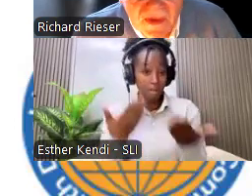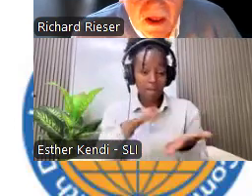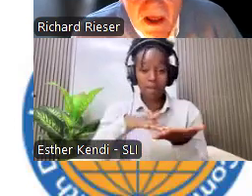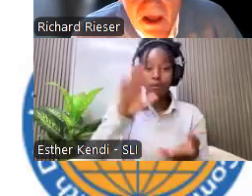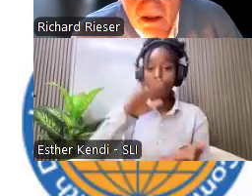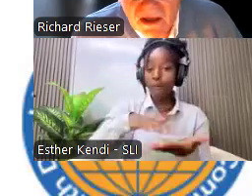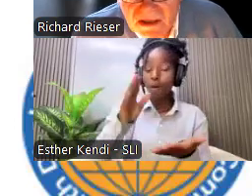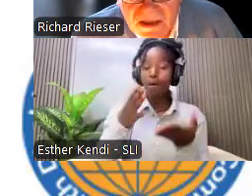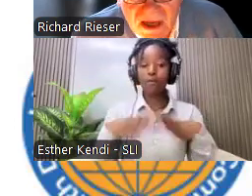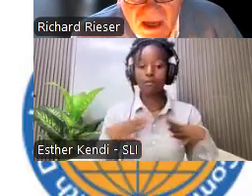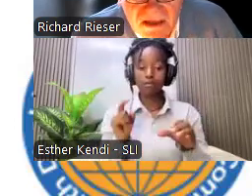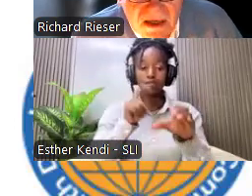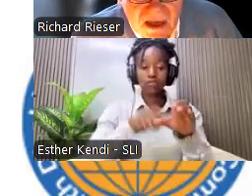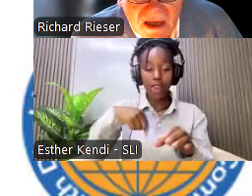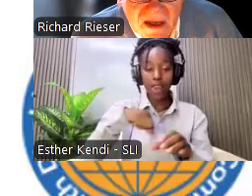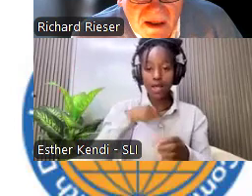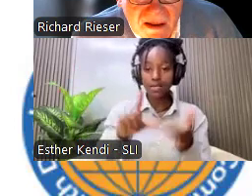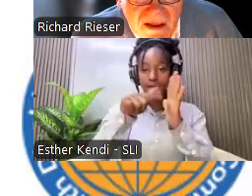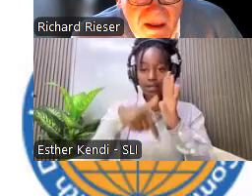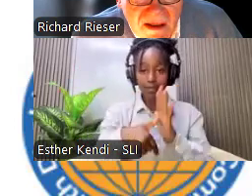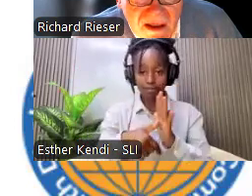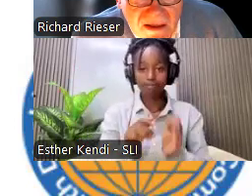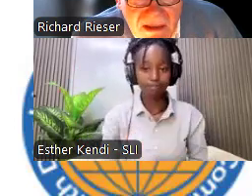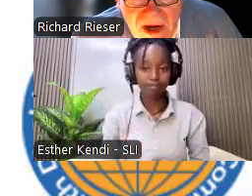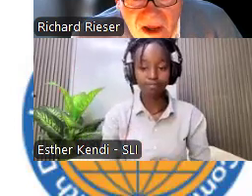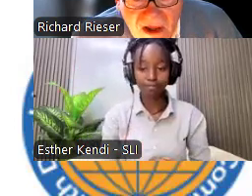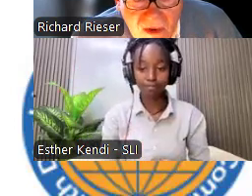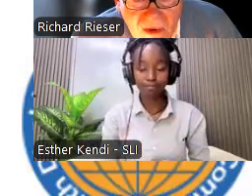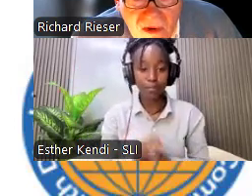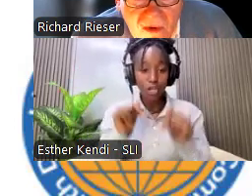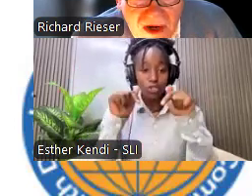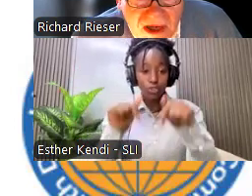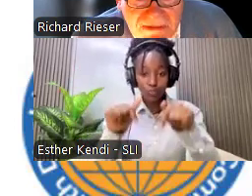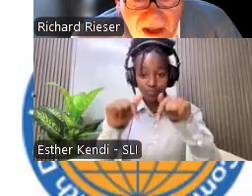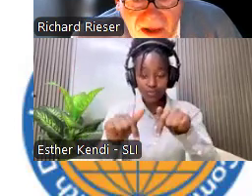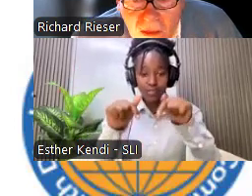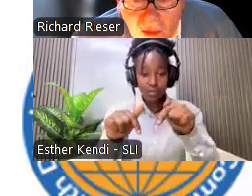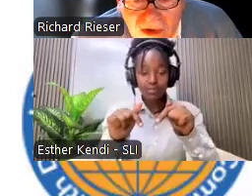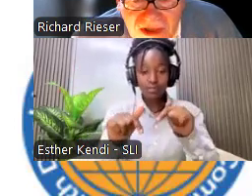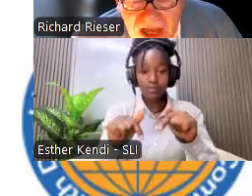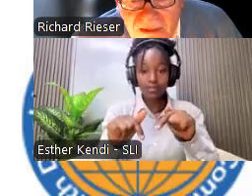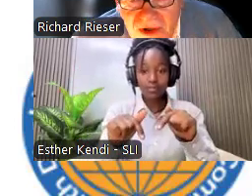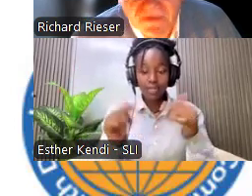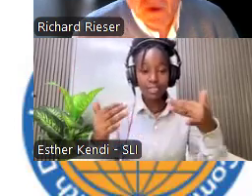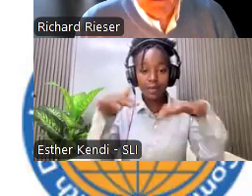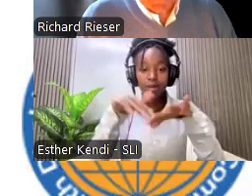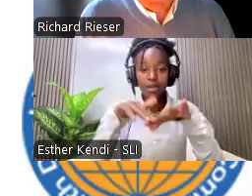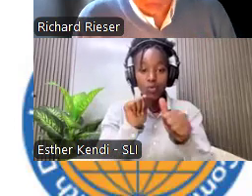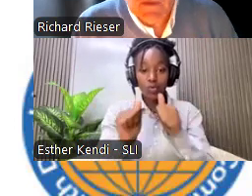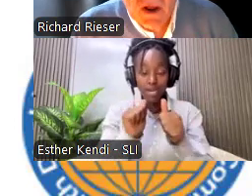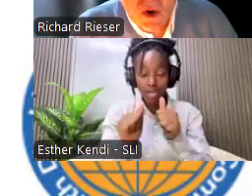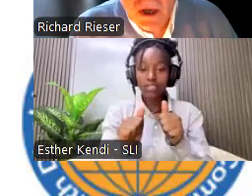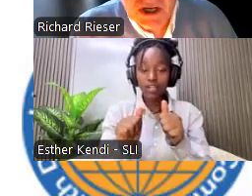on. This is a seminar organised by the Commonwealth Disabled Youth